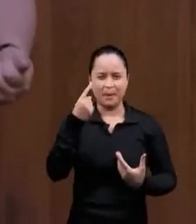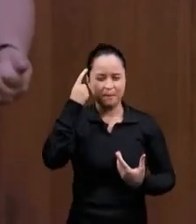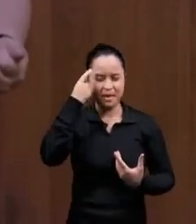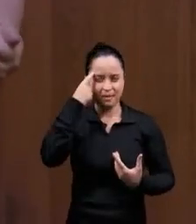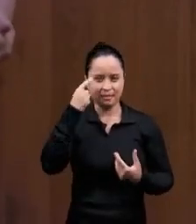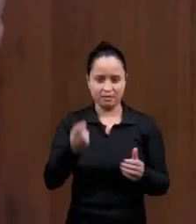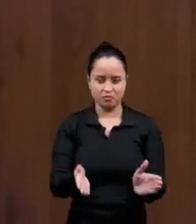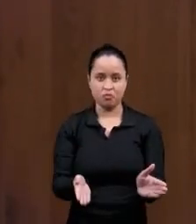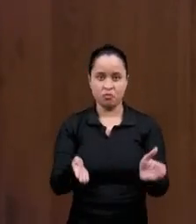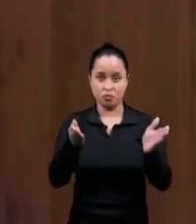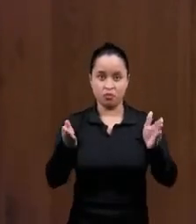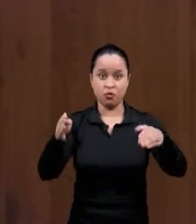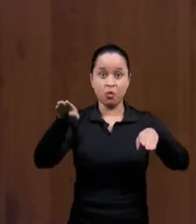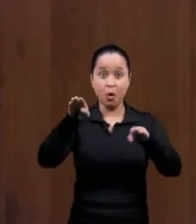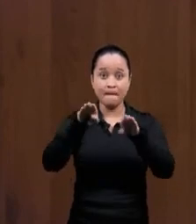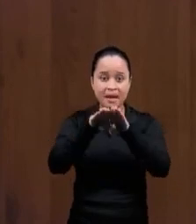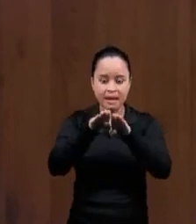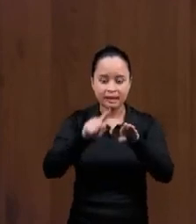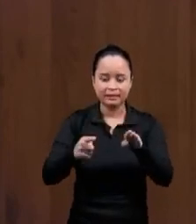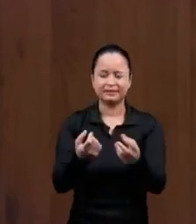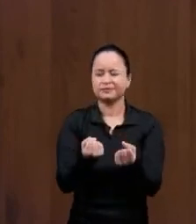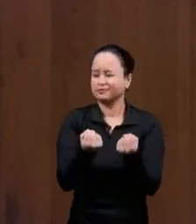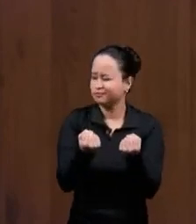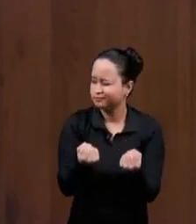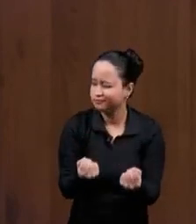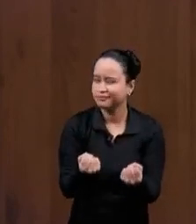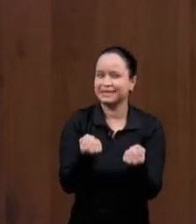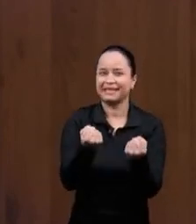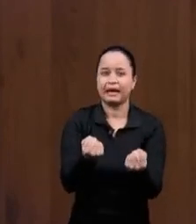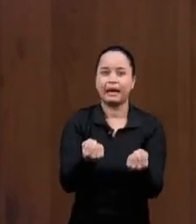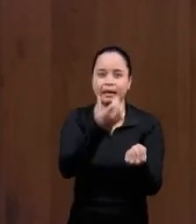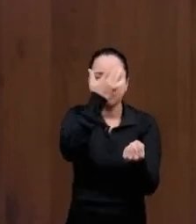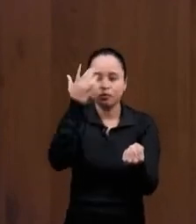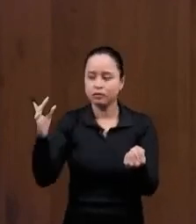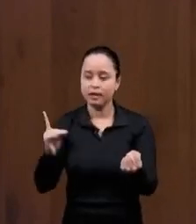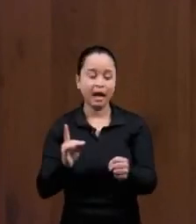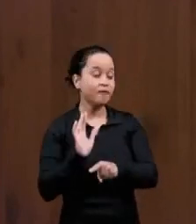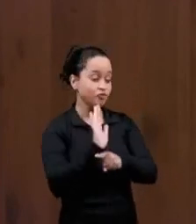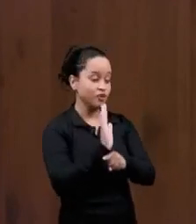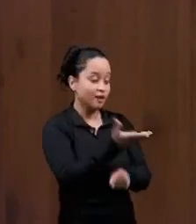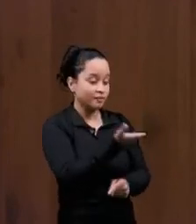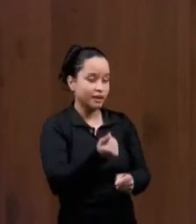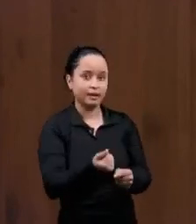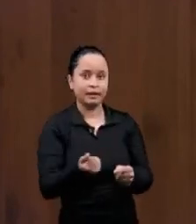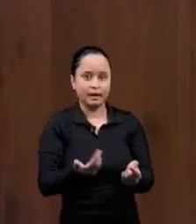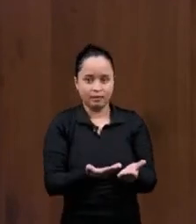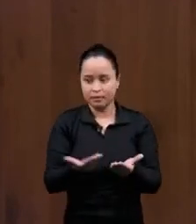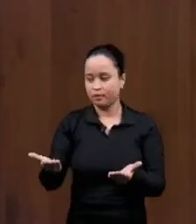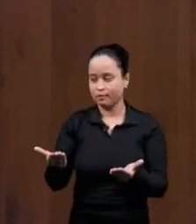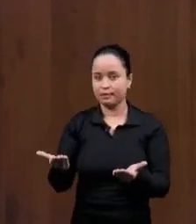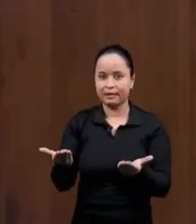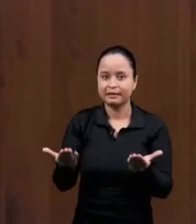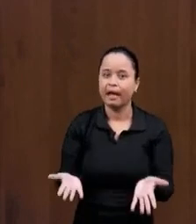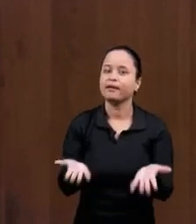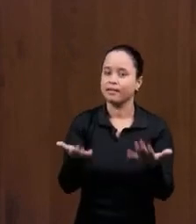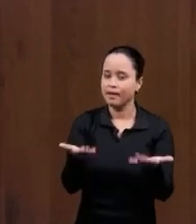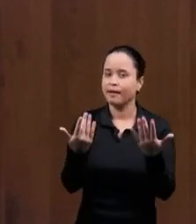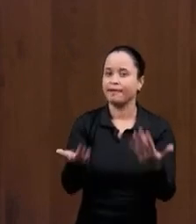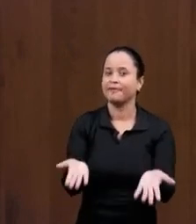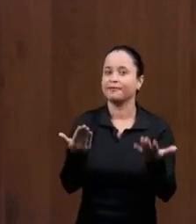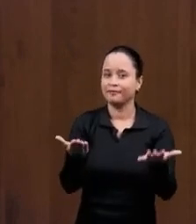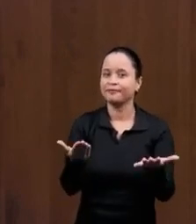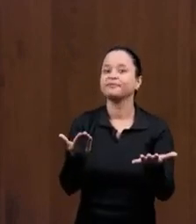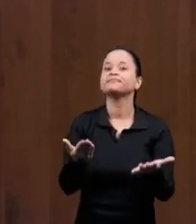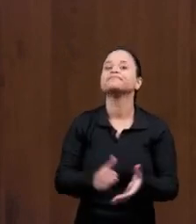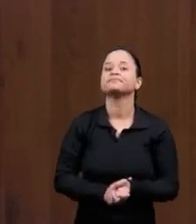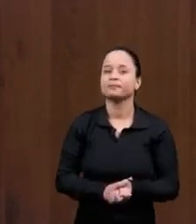When we're carrying a box that's very heavy, it's hard to carry it, right? And somebody comes to you and asks, let